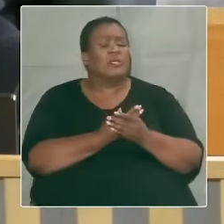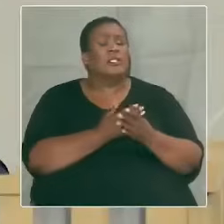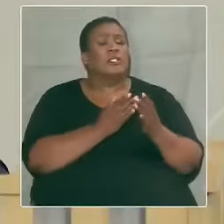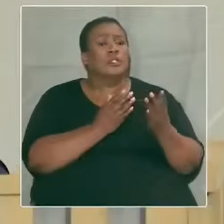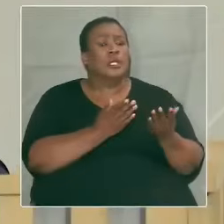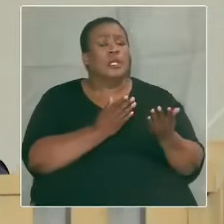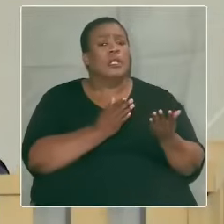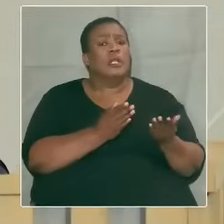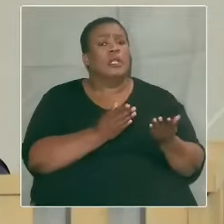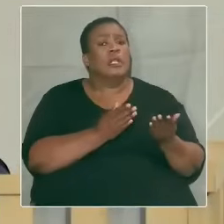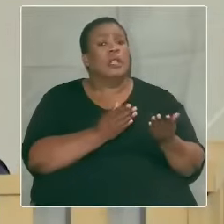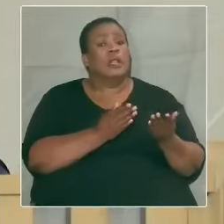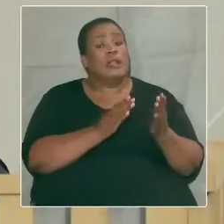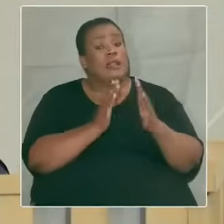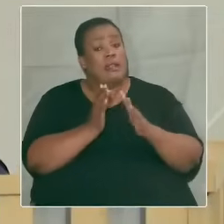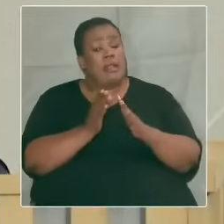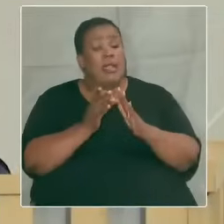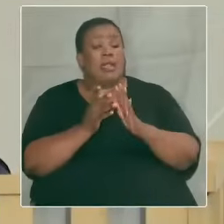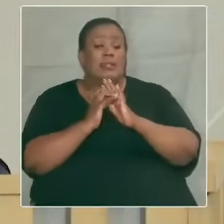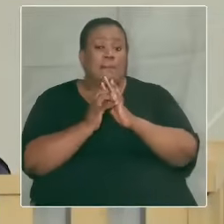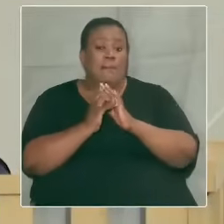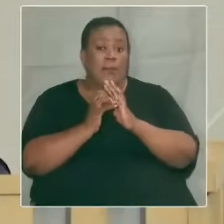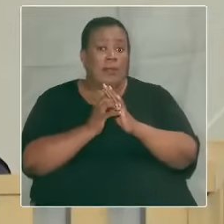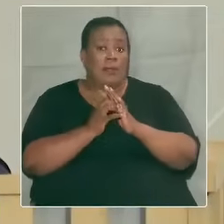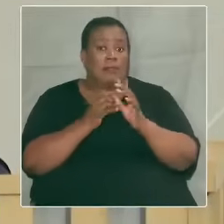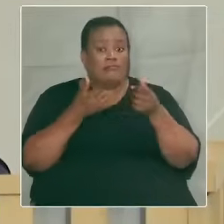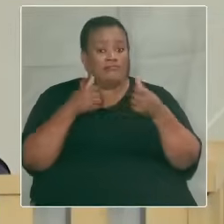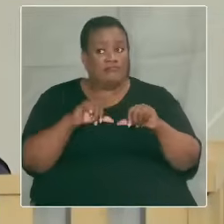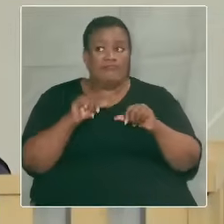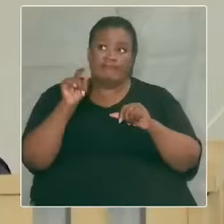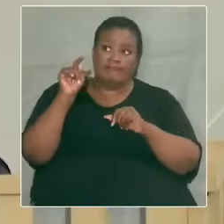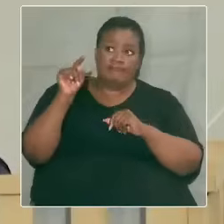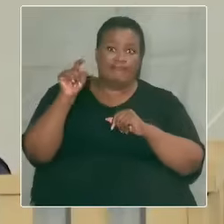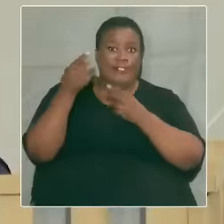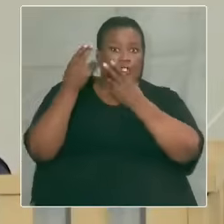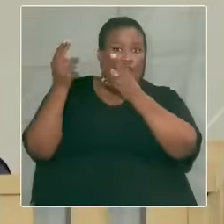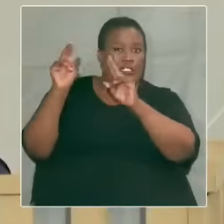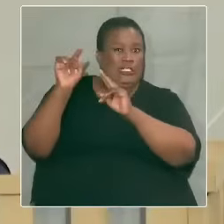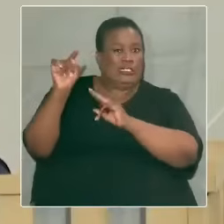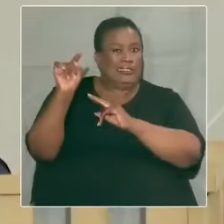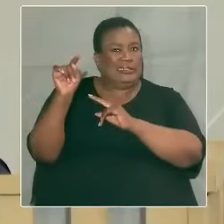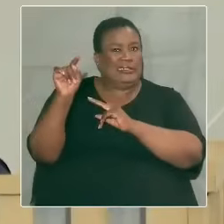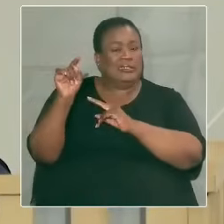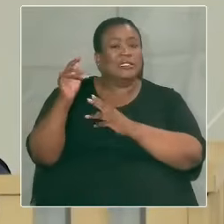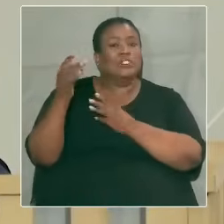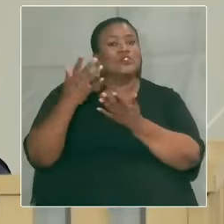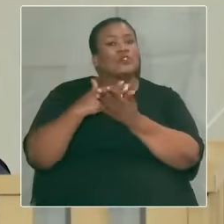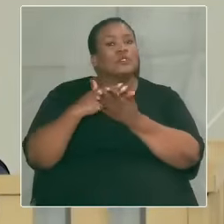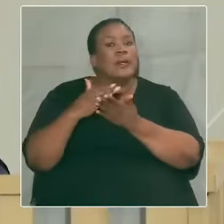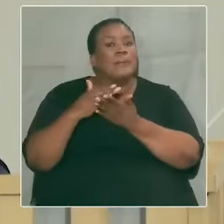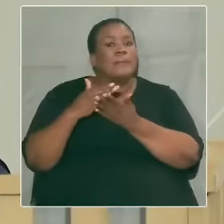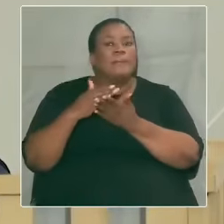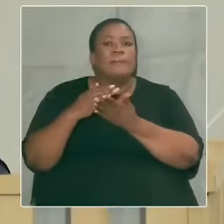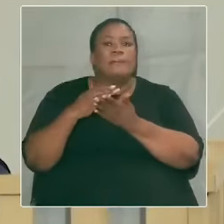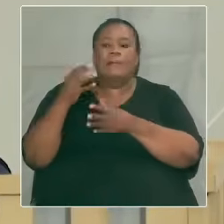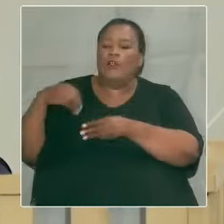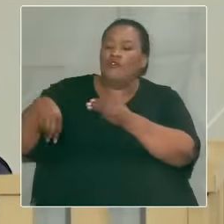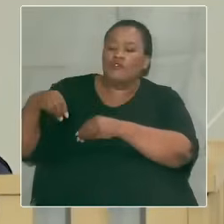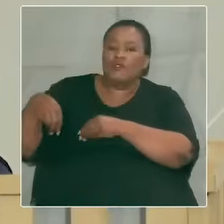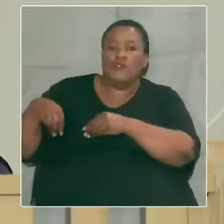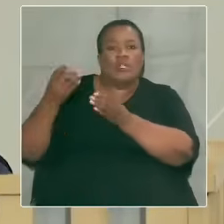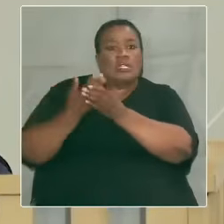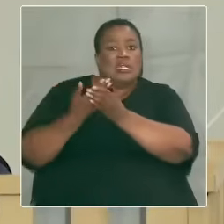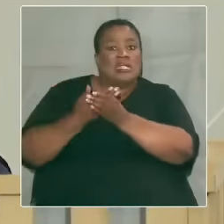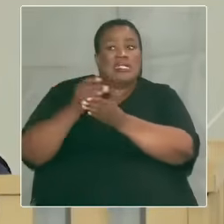next example in point is the Fort Hare. Like I was saying, some of the fraud cases there in Fort